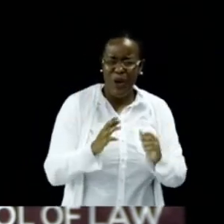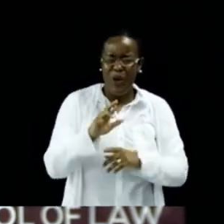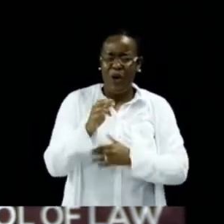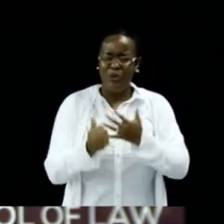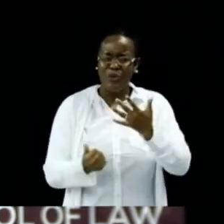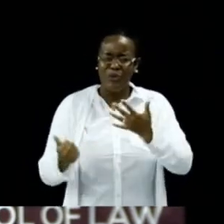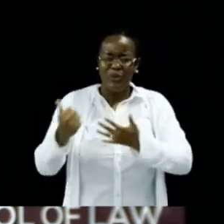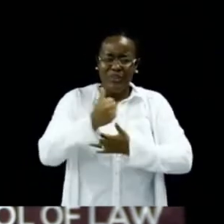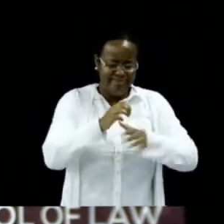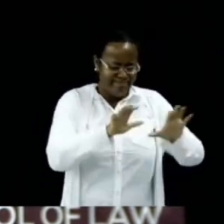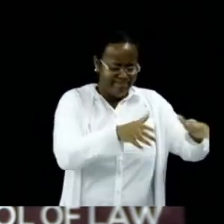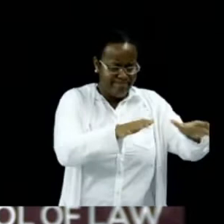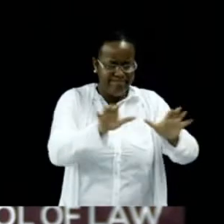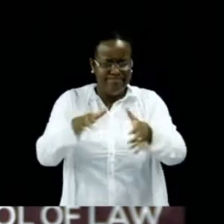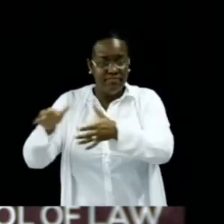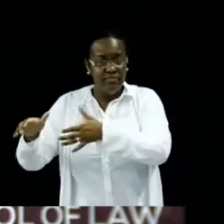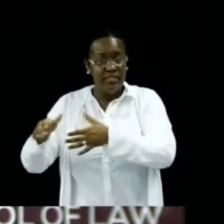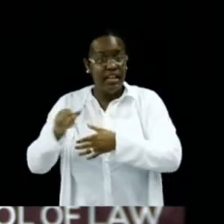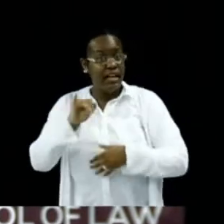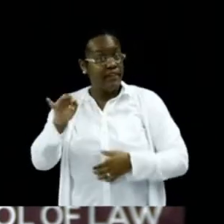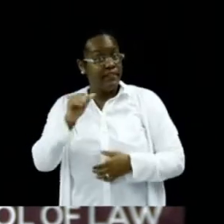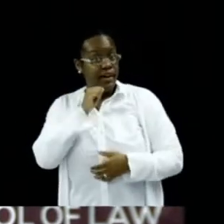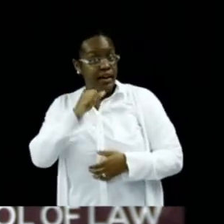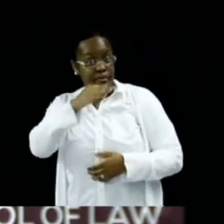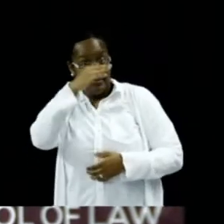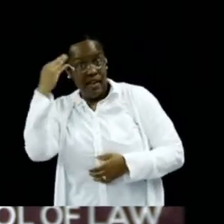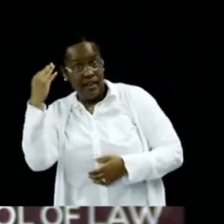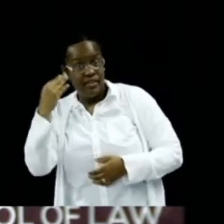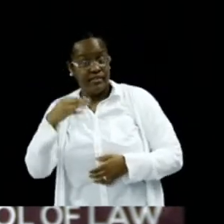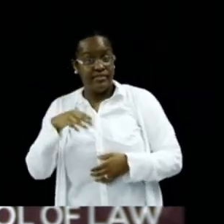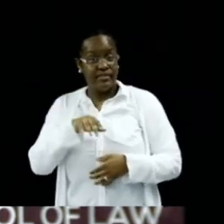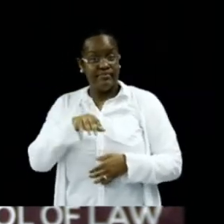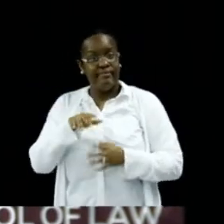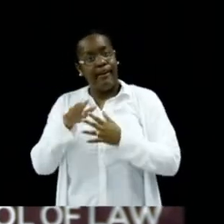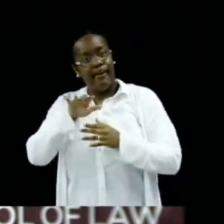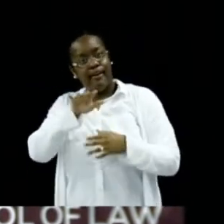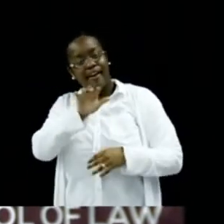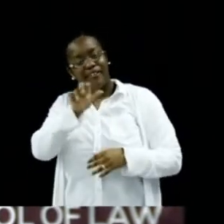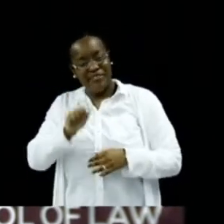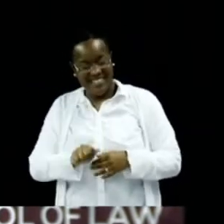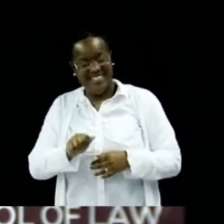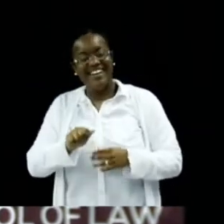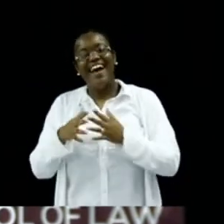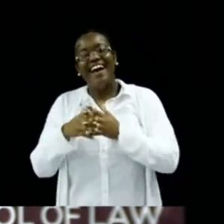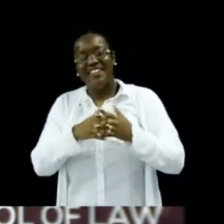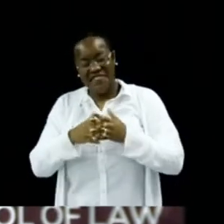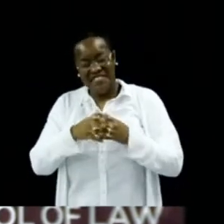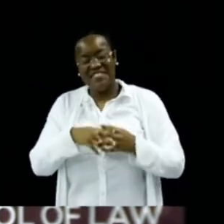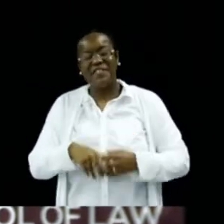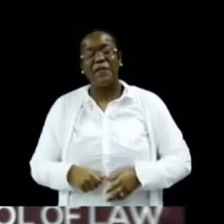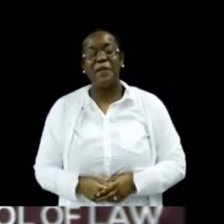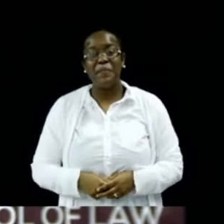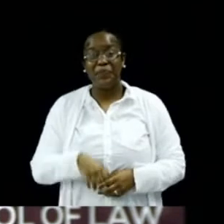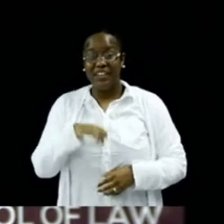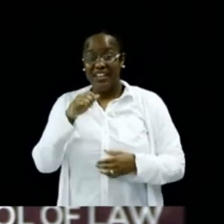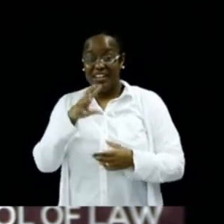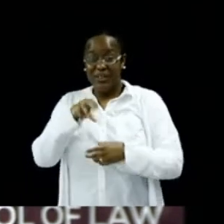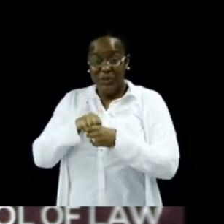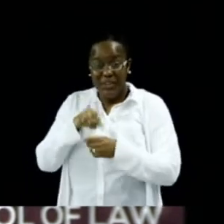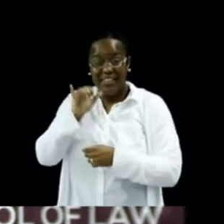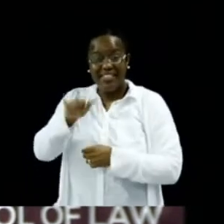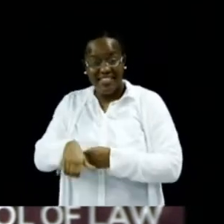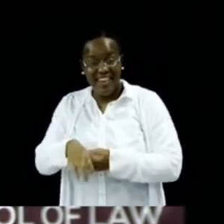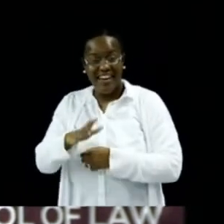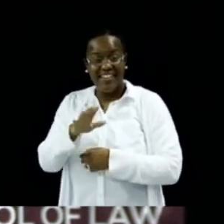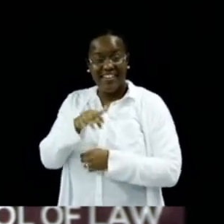For those not Black or African American, the total resident active population of attorneys in